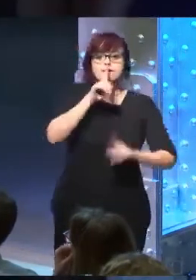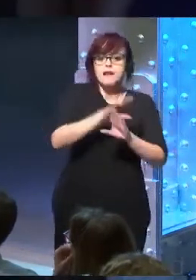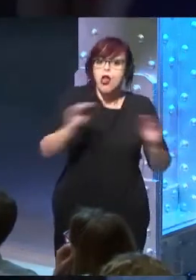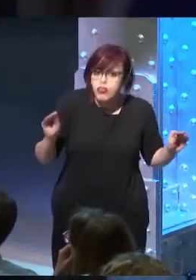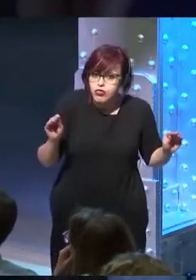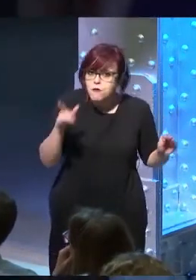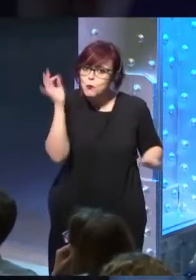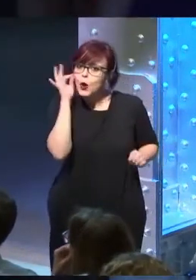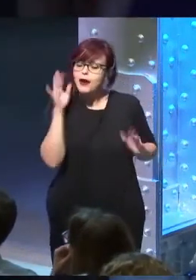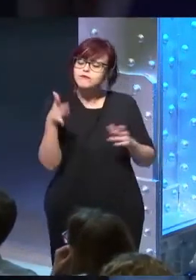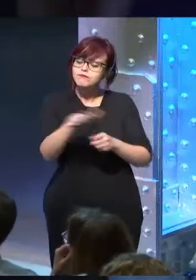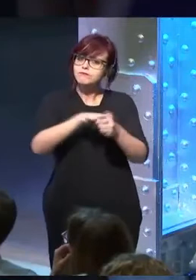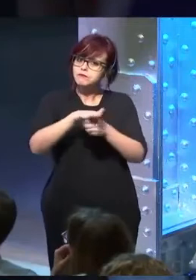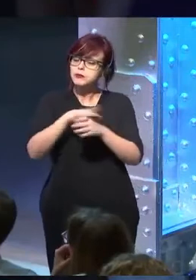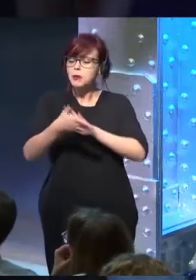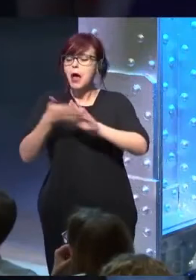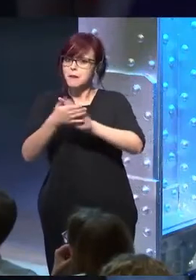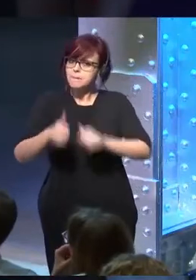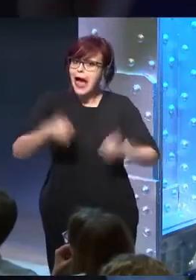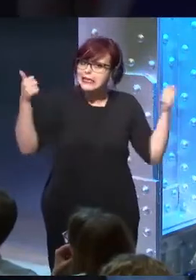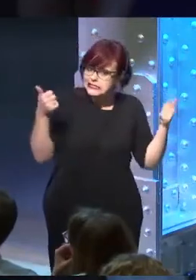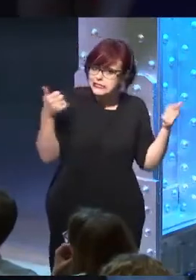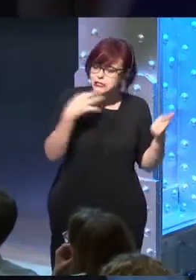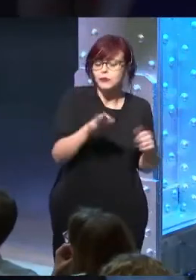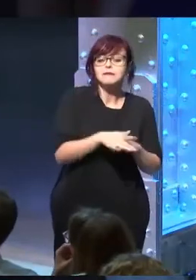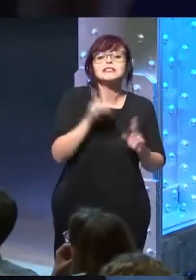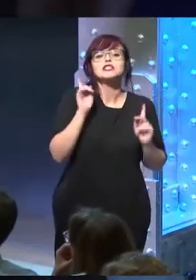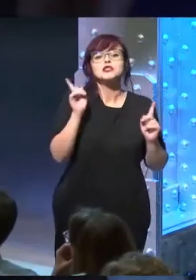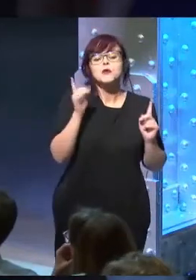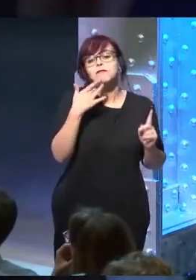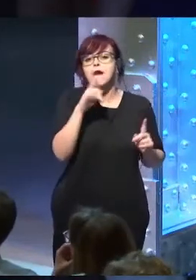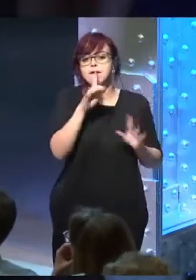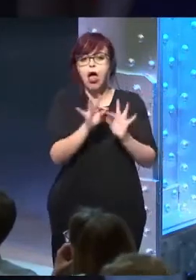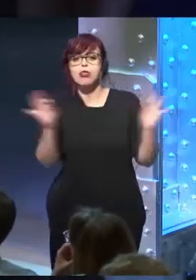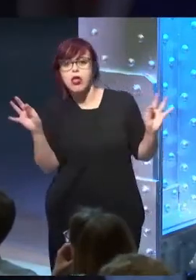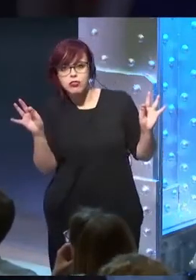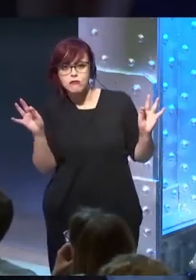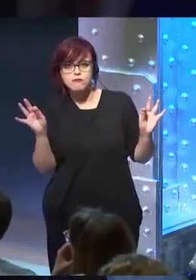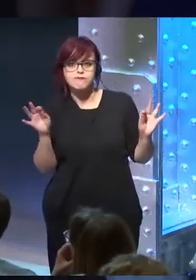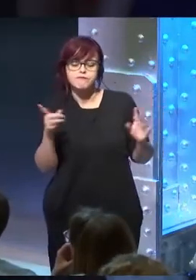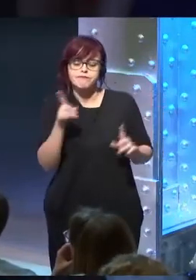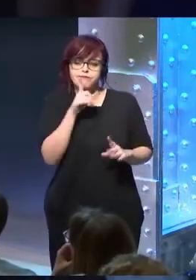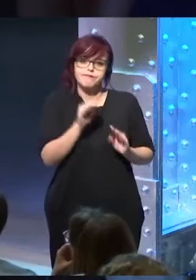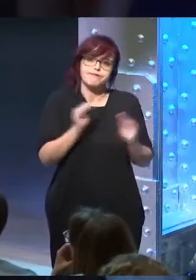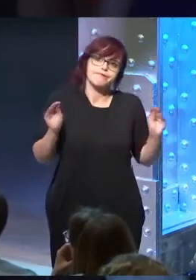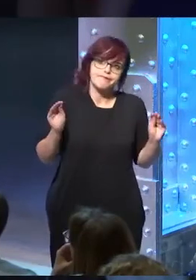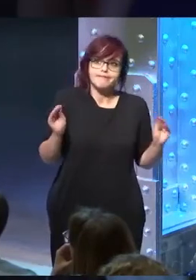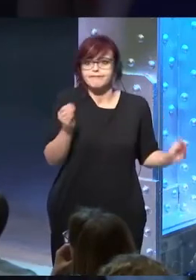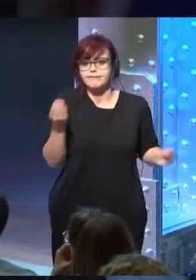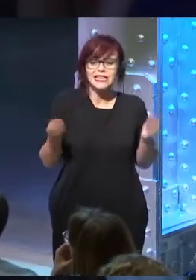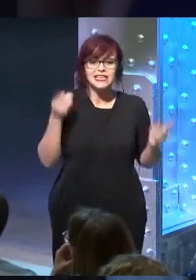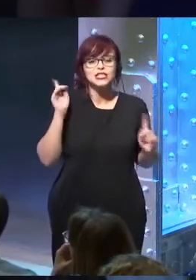muteness is not simply a reflection of the general